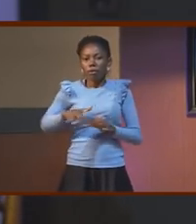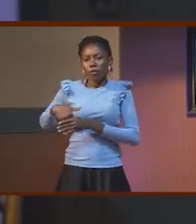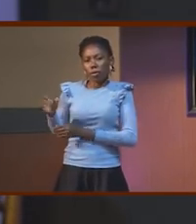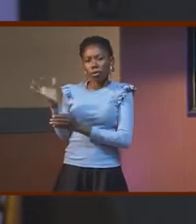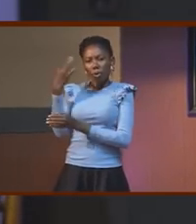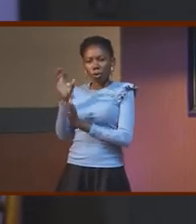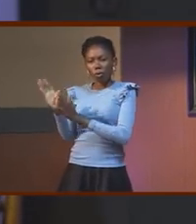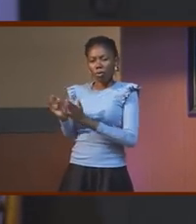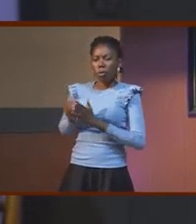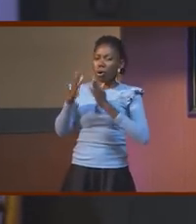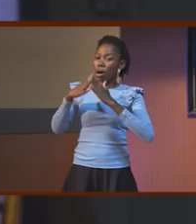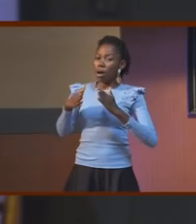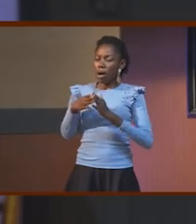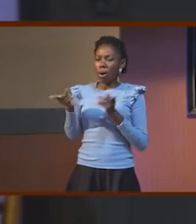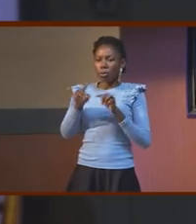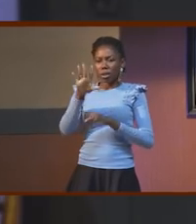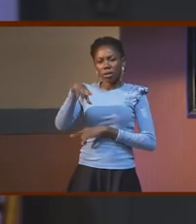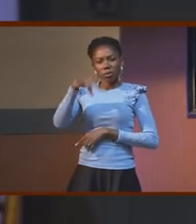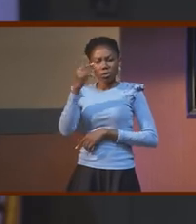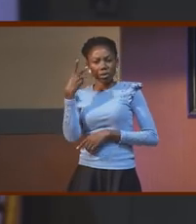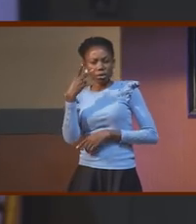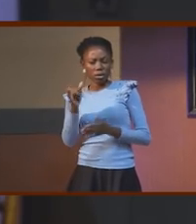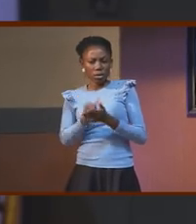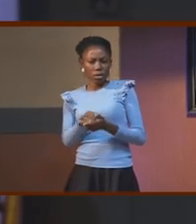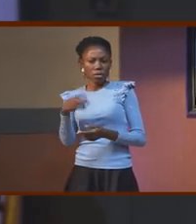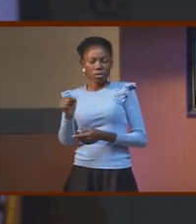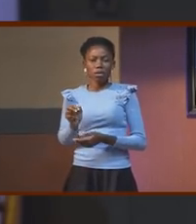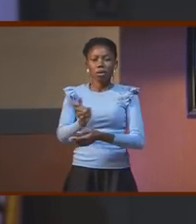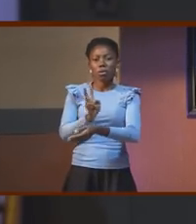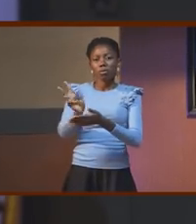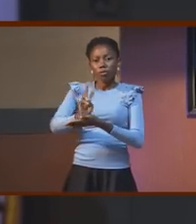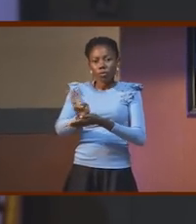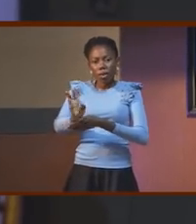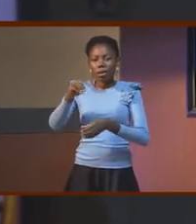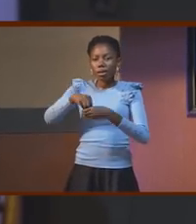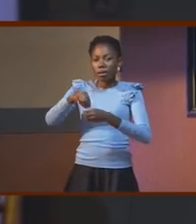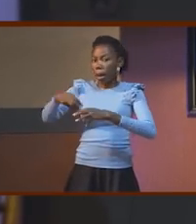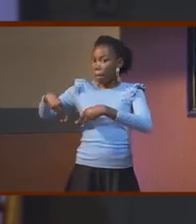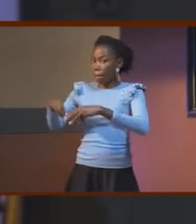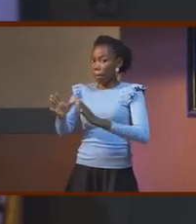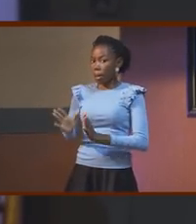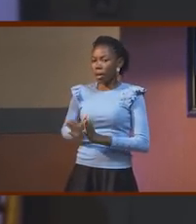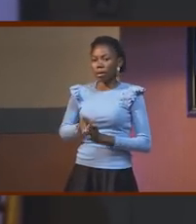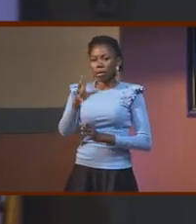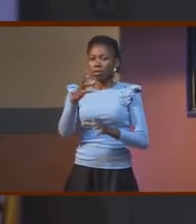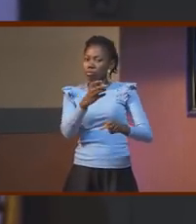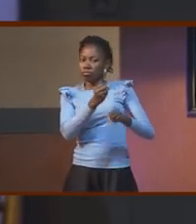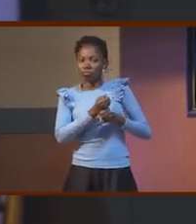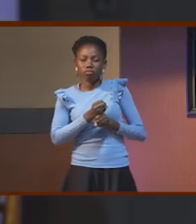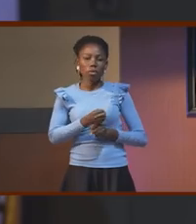I find out that he has already put the film in the market, we took him